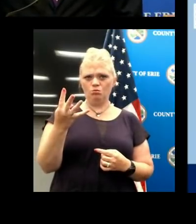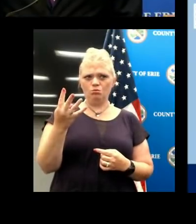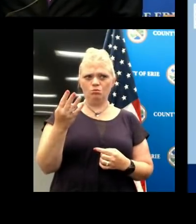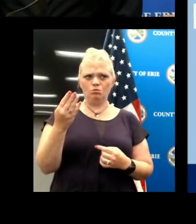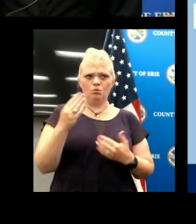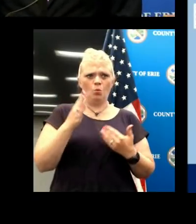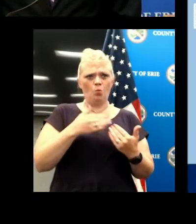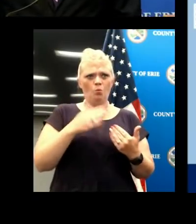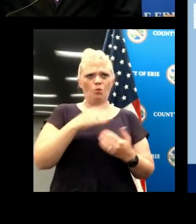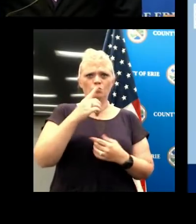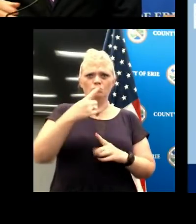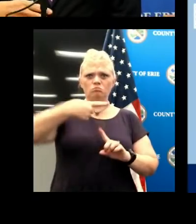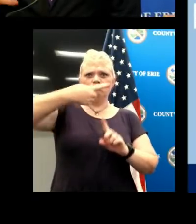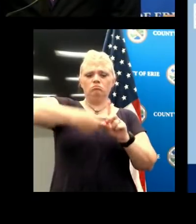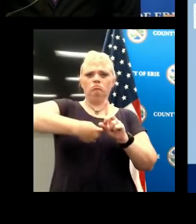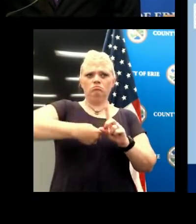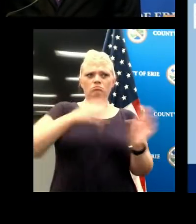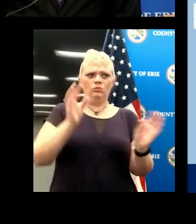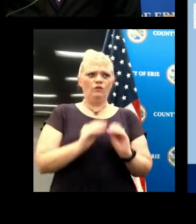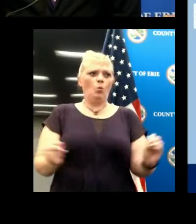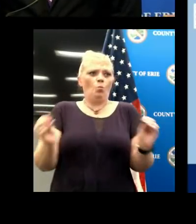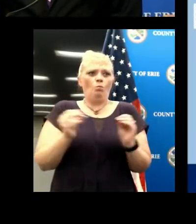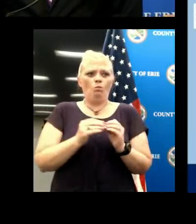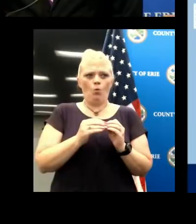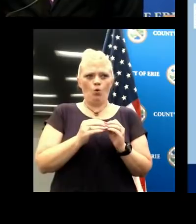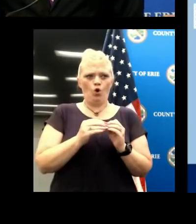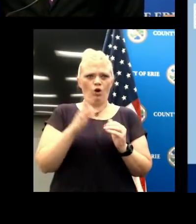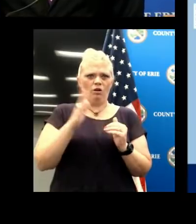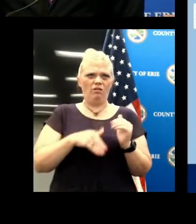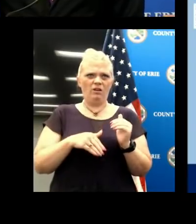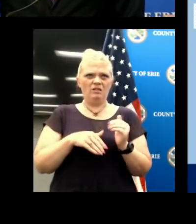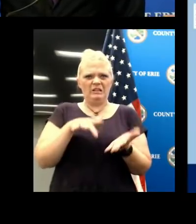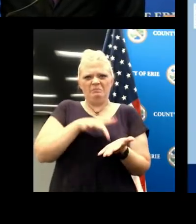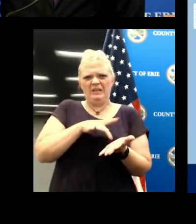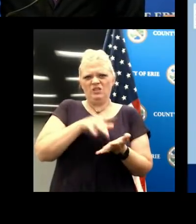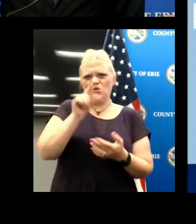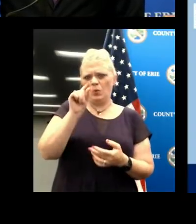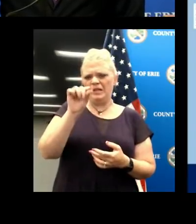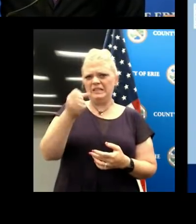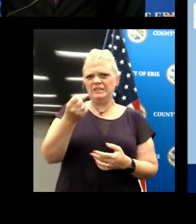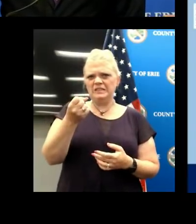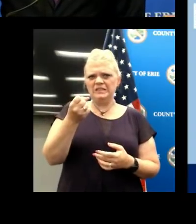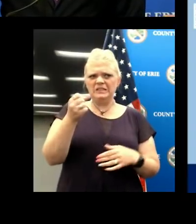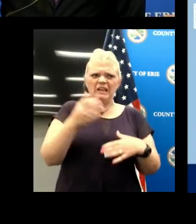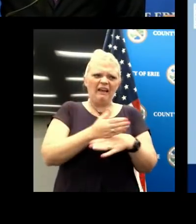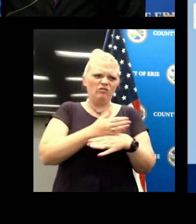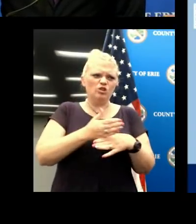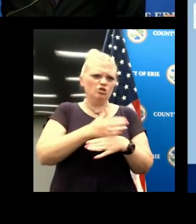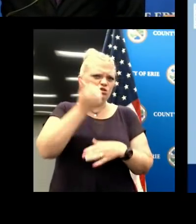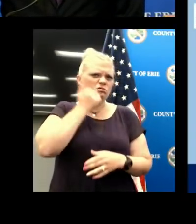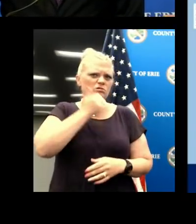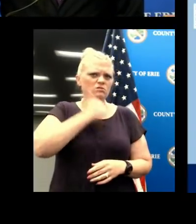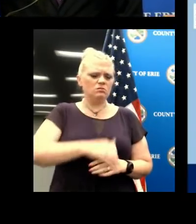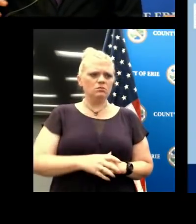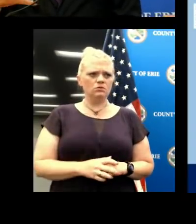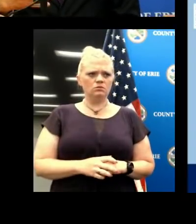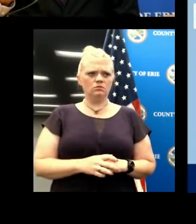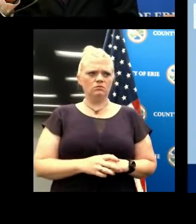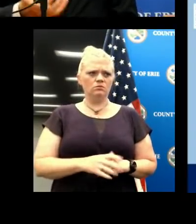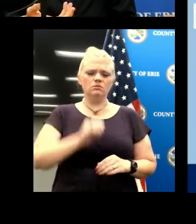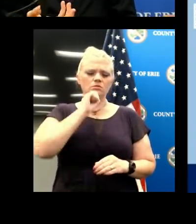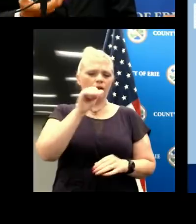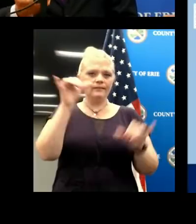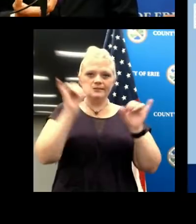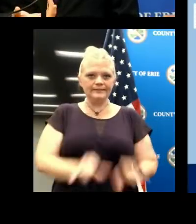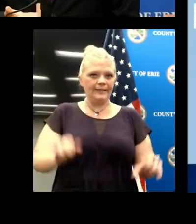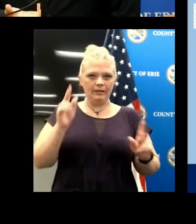of basically no more than the mid-20s on an average day. But these are not the same